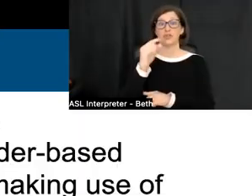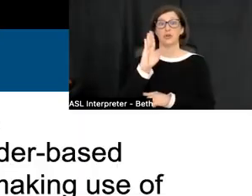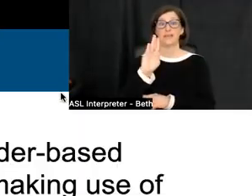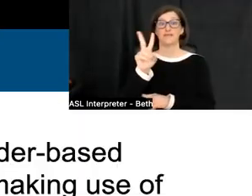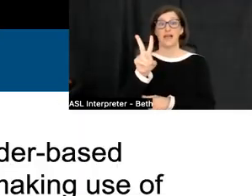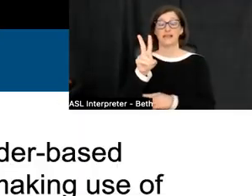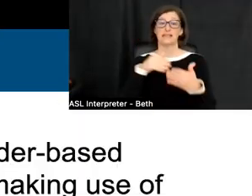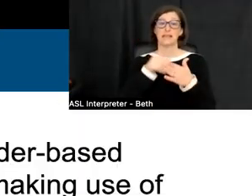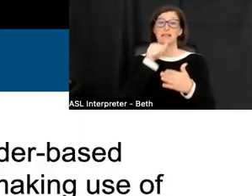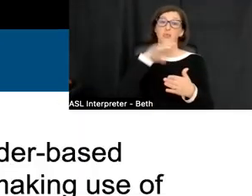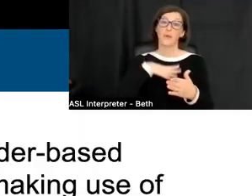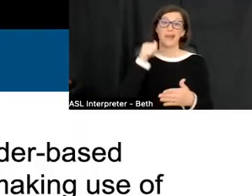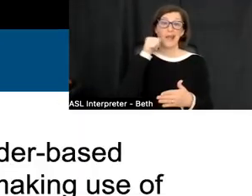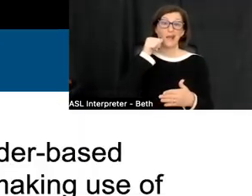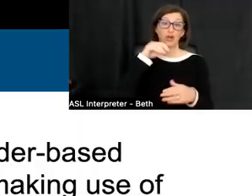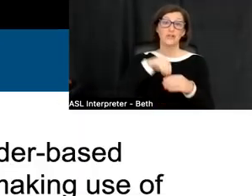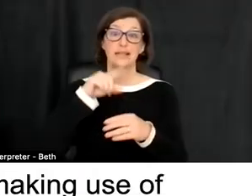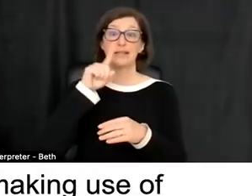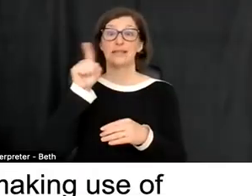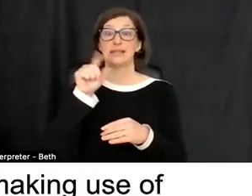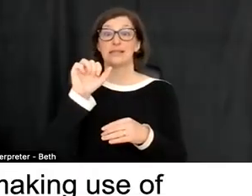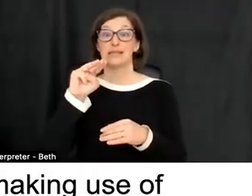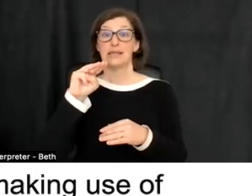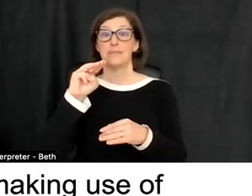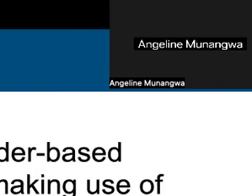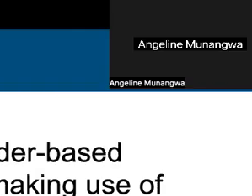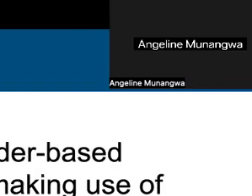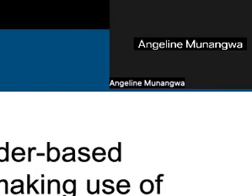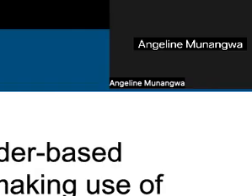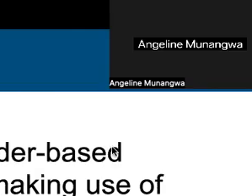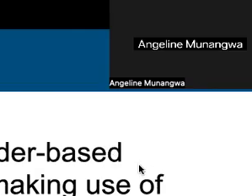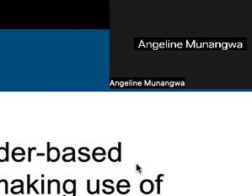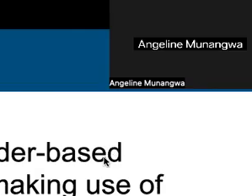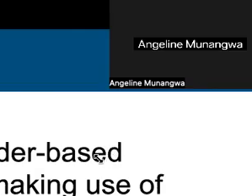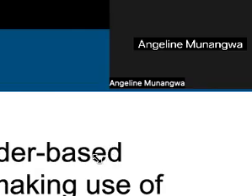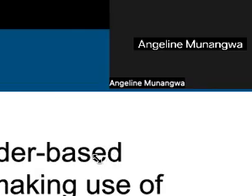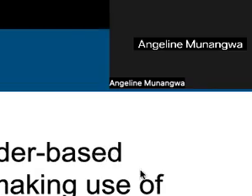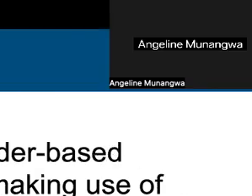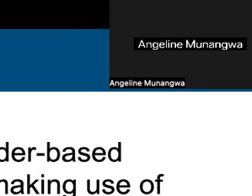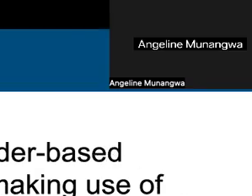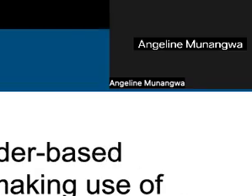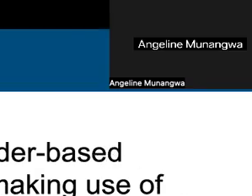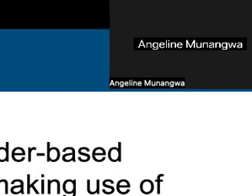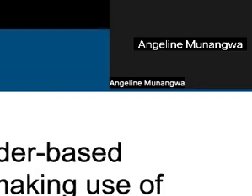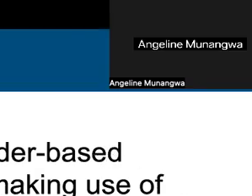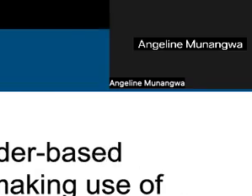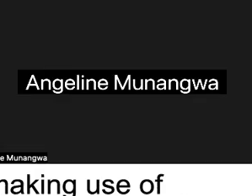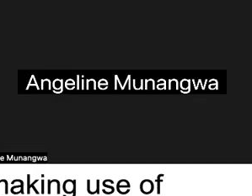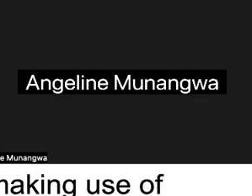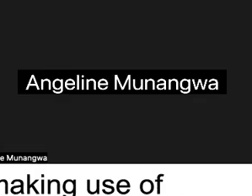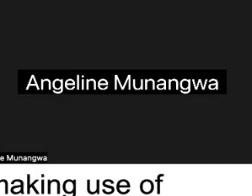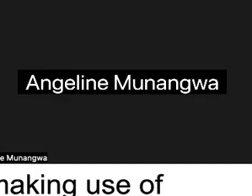perpetrated against women and girls in Zimbabwe, making use of multidimensional and interventions that speak